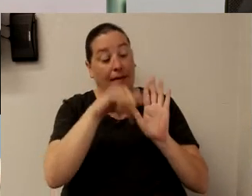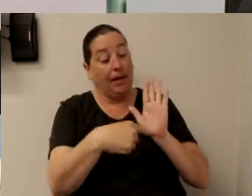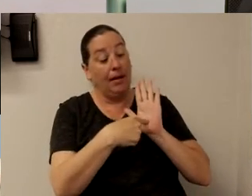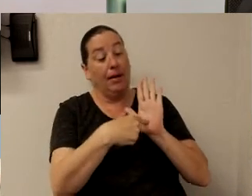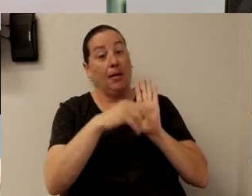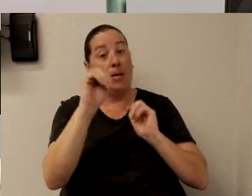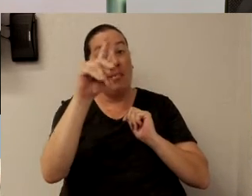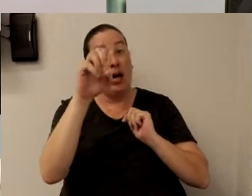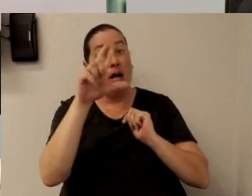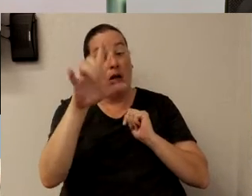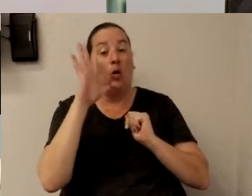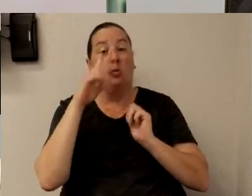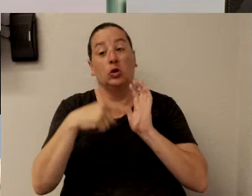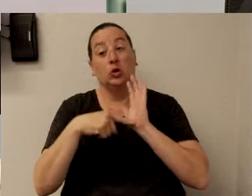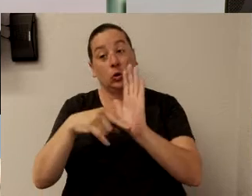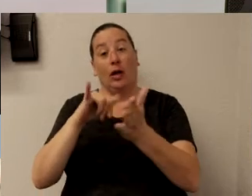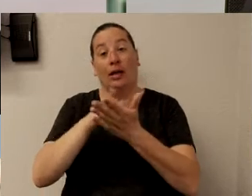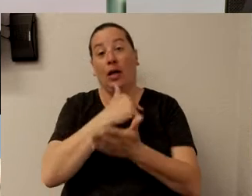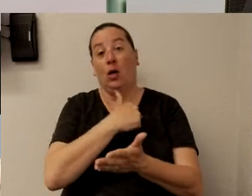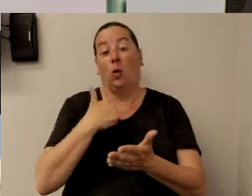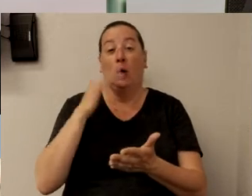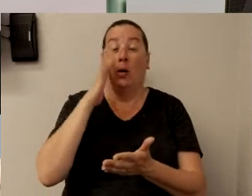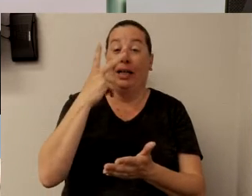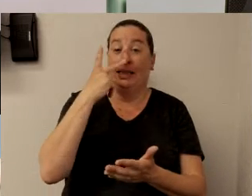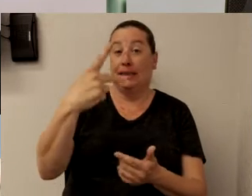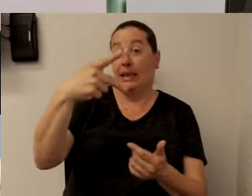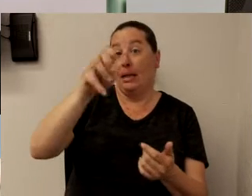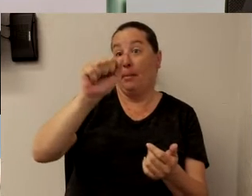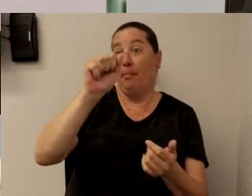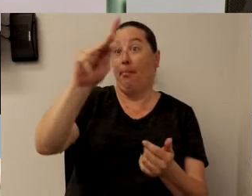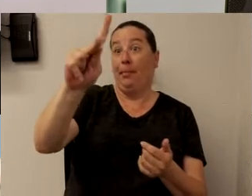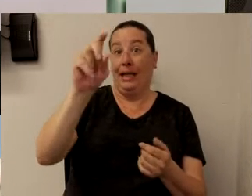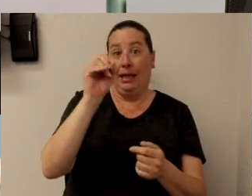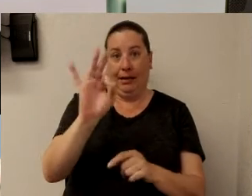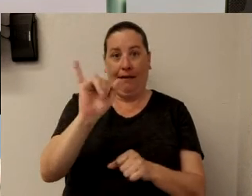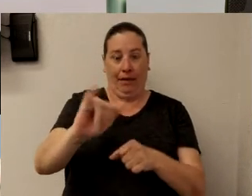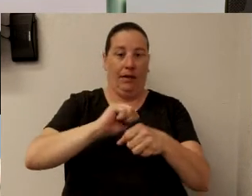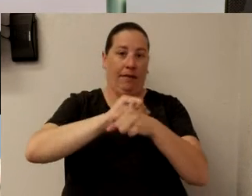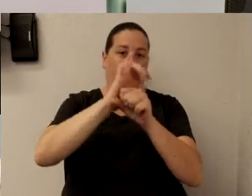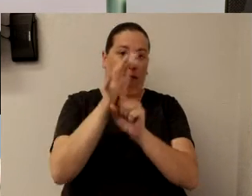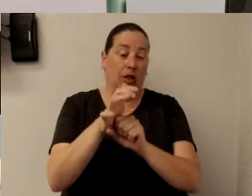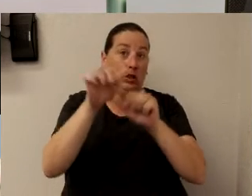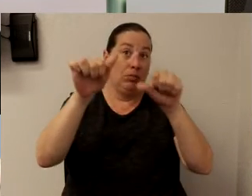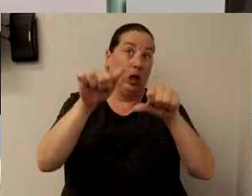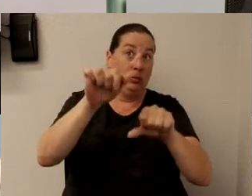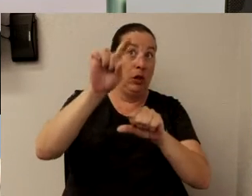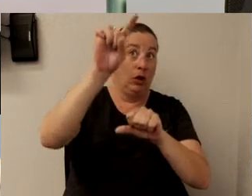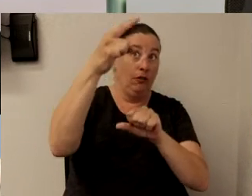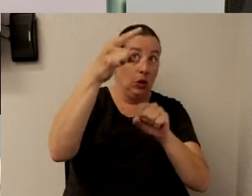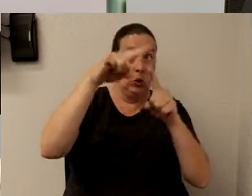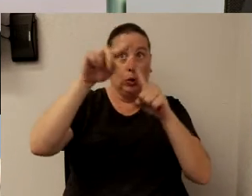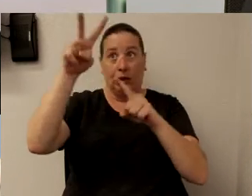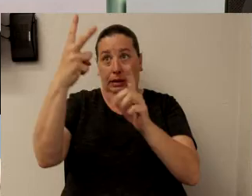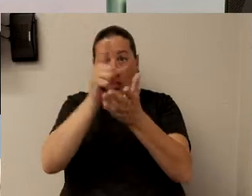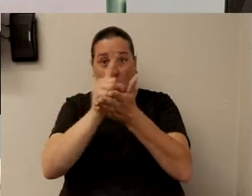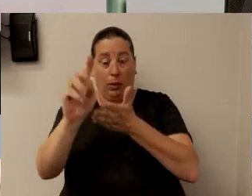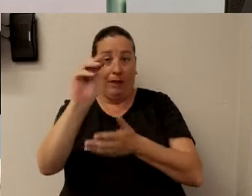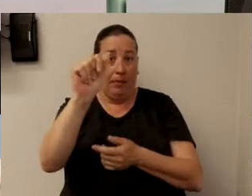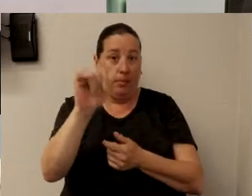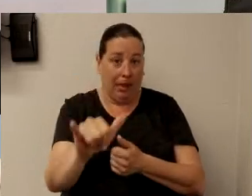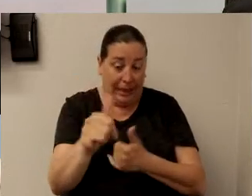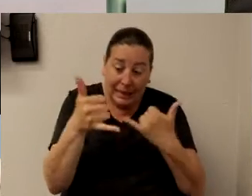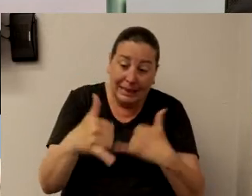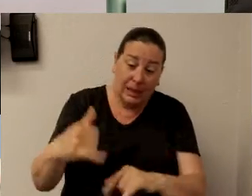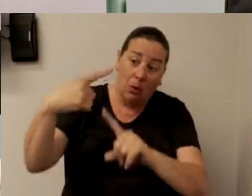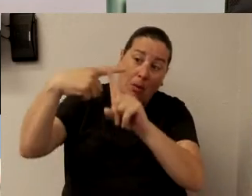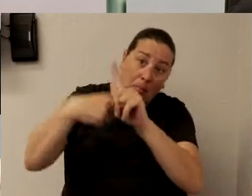peak of the virus maybe in the first week of May, maybe the second week. So still a month away, but